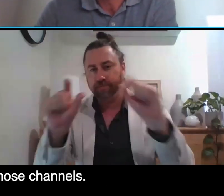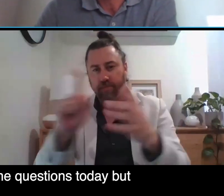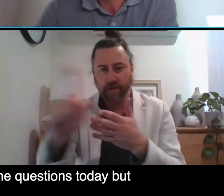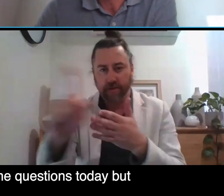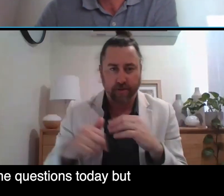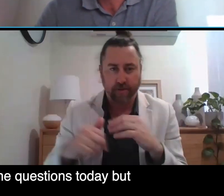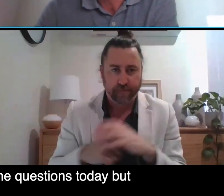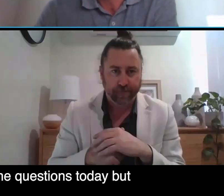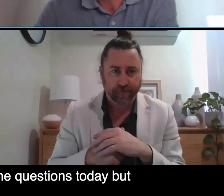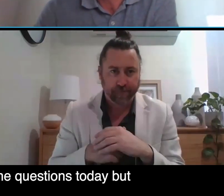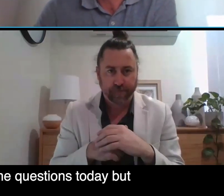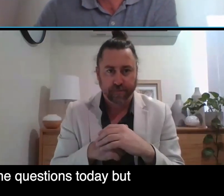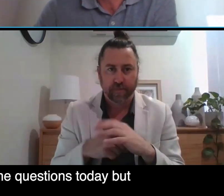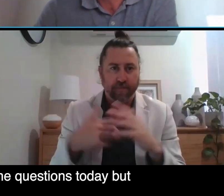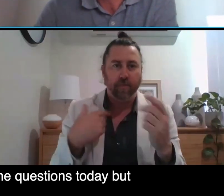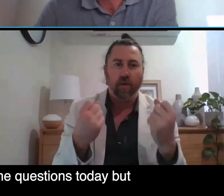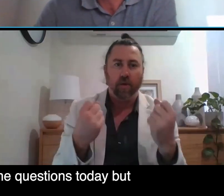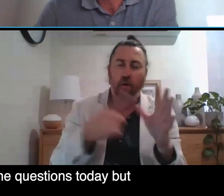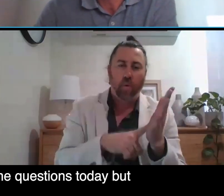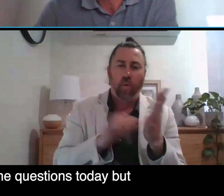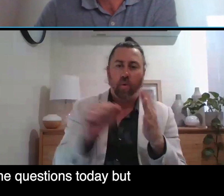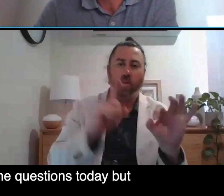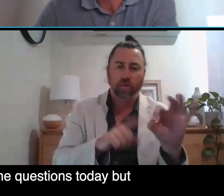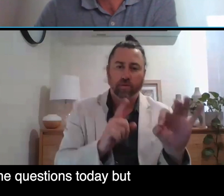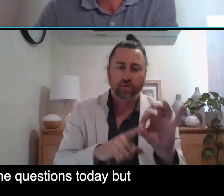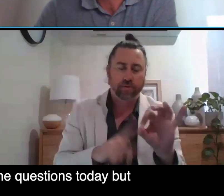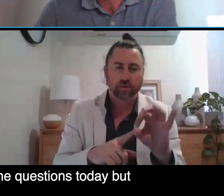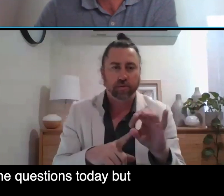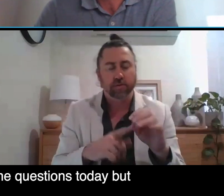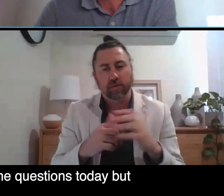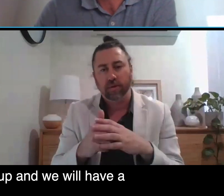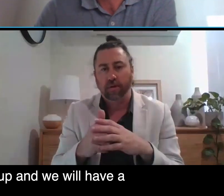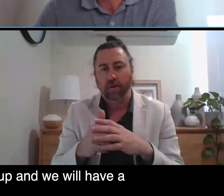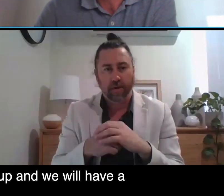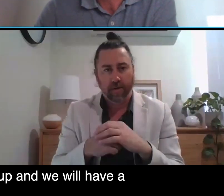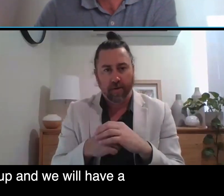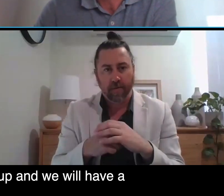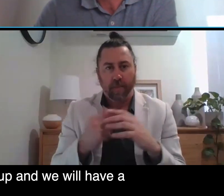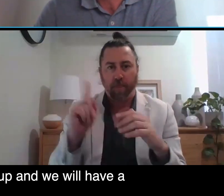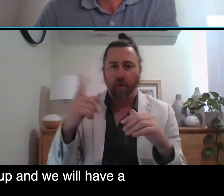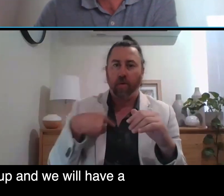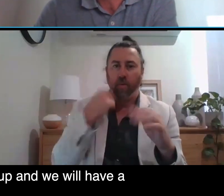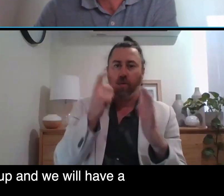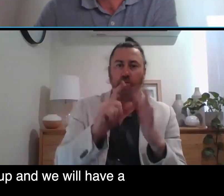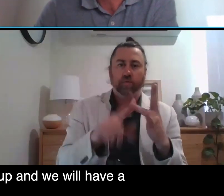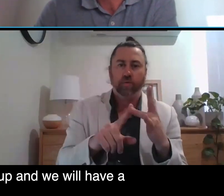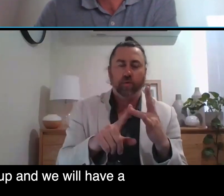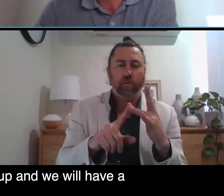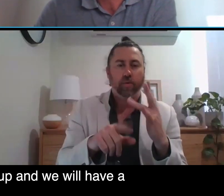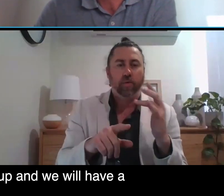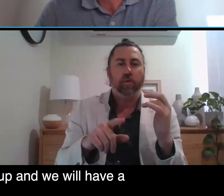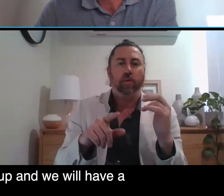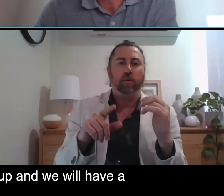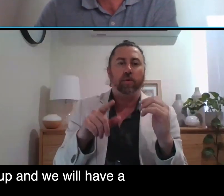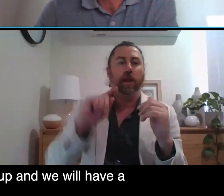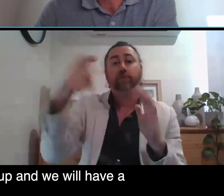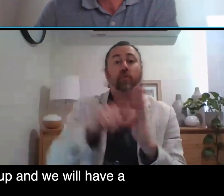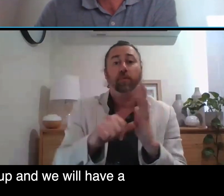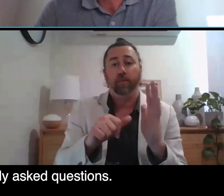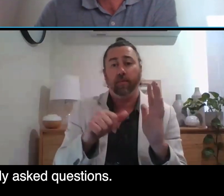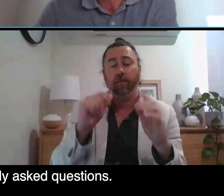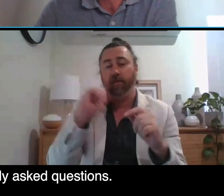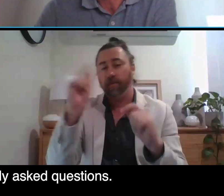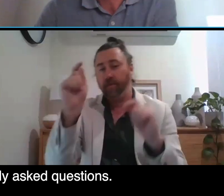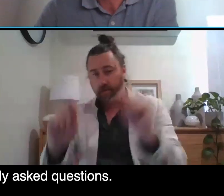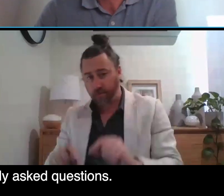channels. We haven't gotten through all the questions today, but what we will do is draw those up and we